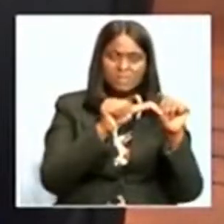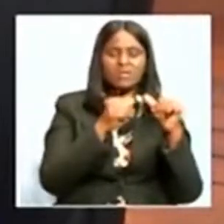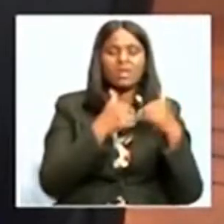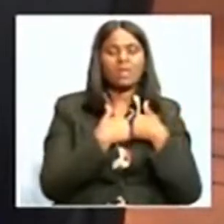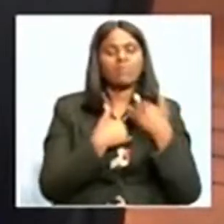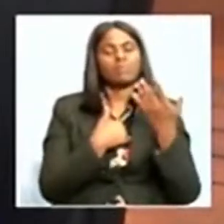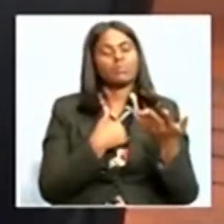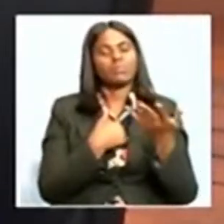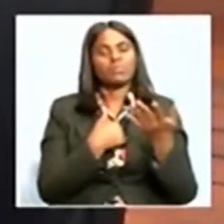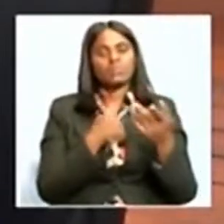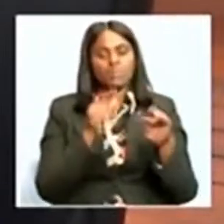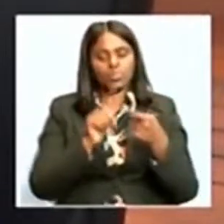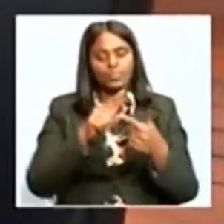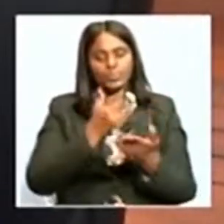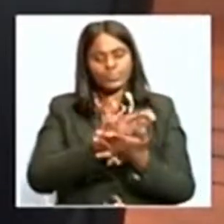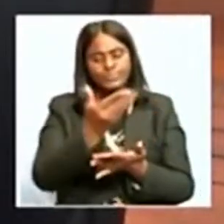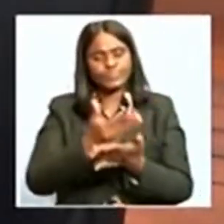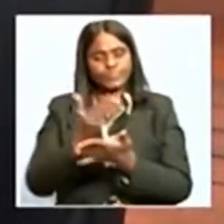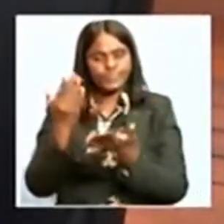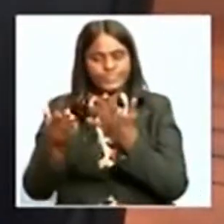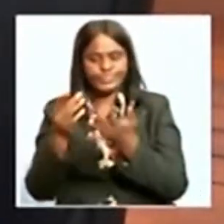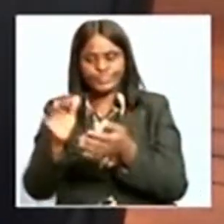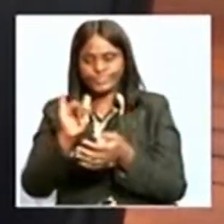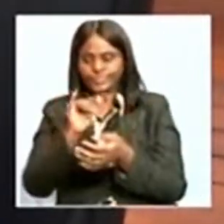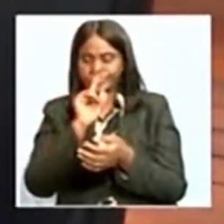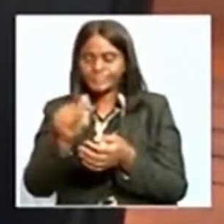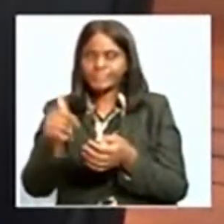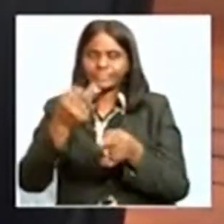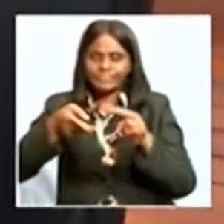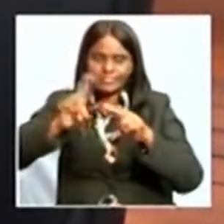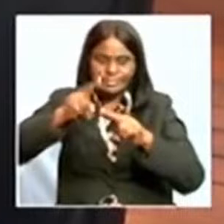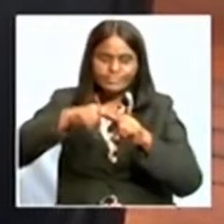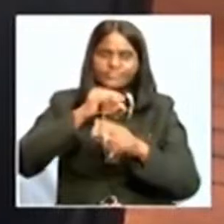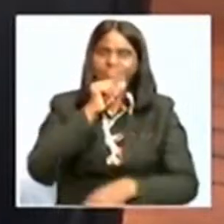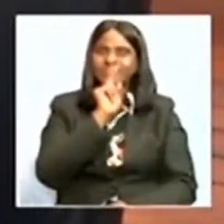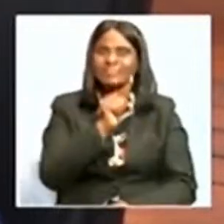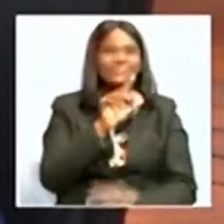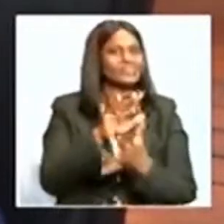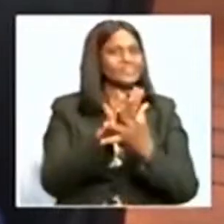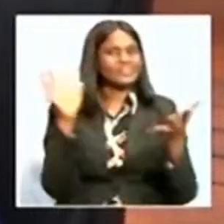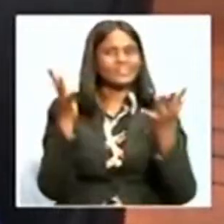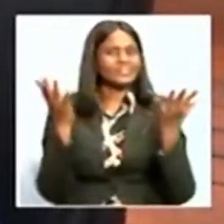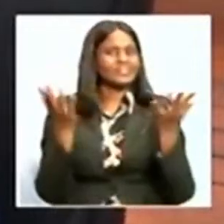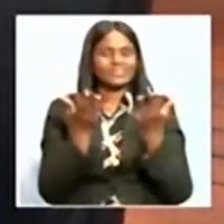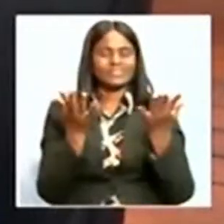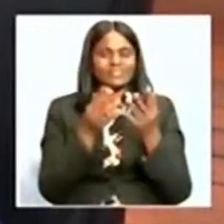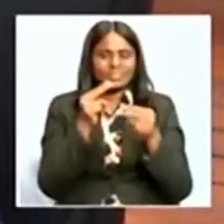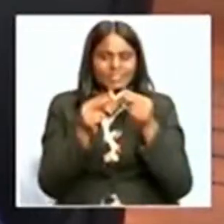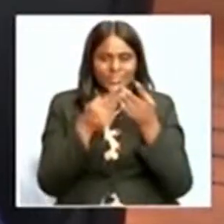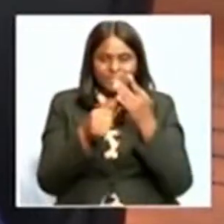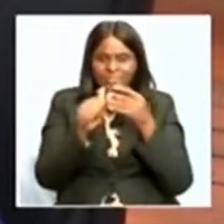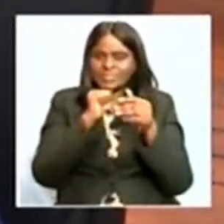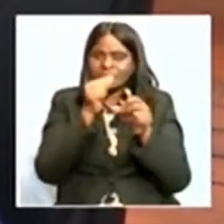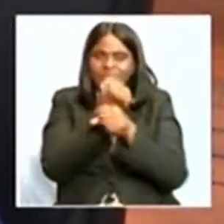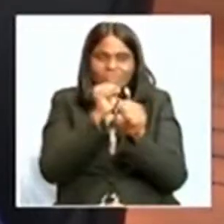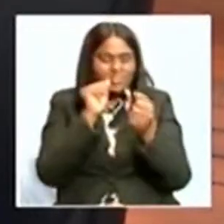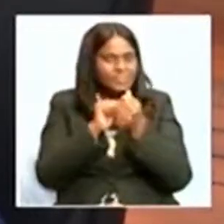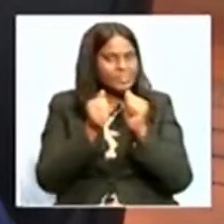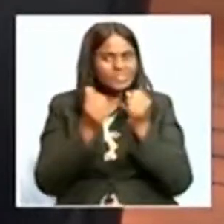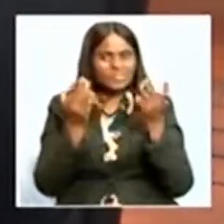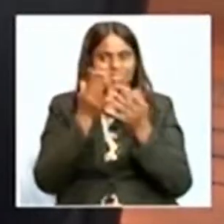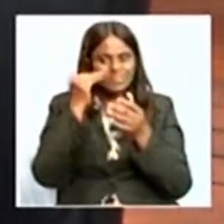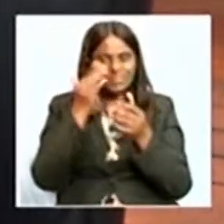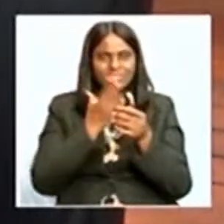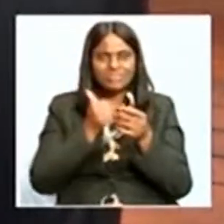to buy, maybe given the fact that maybe the increment is not so much, then it means you're not solving the problem again. That's